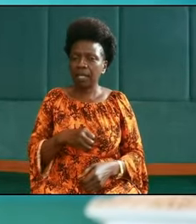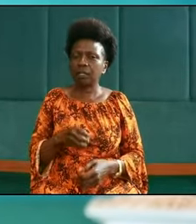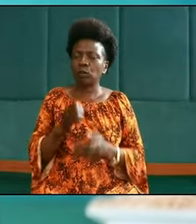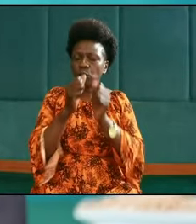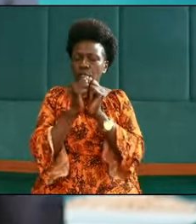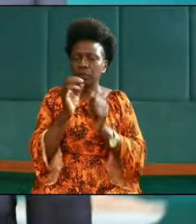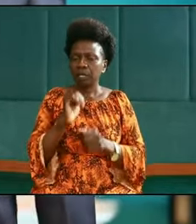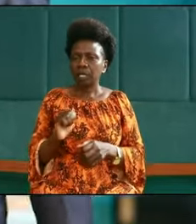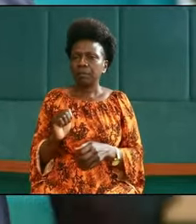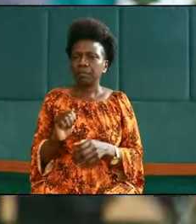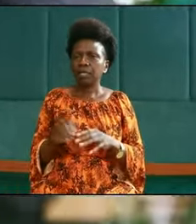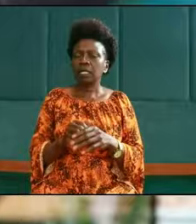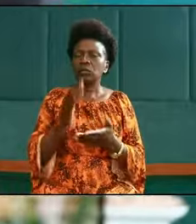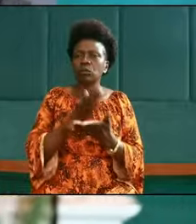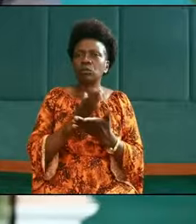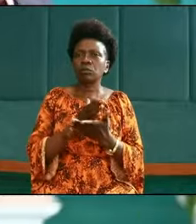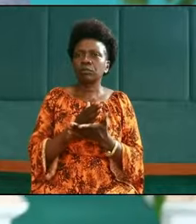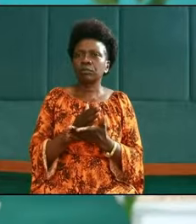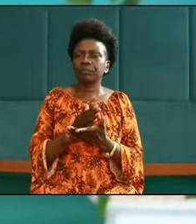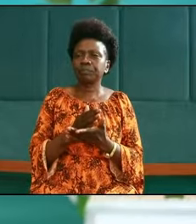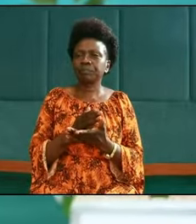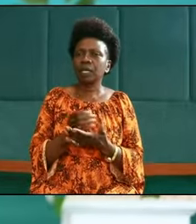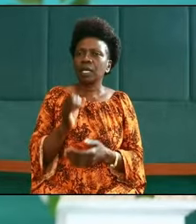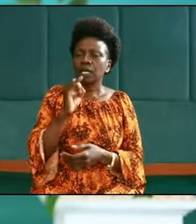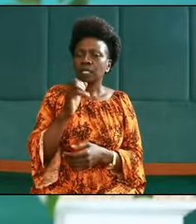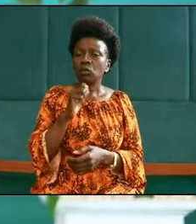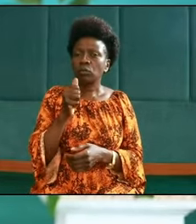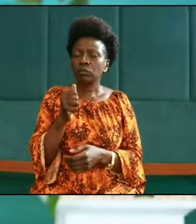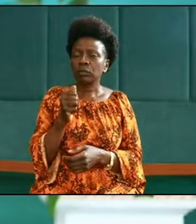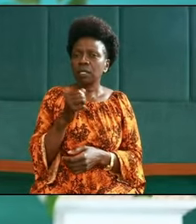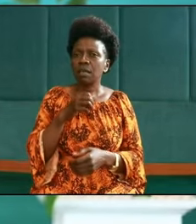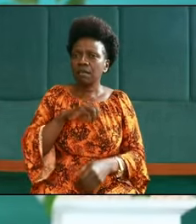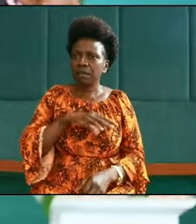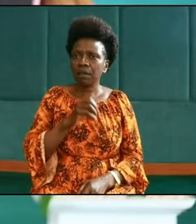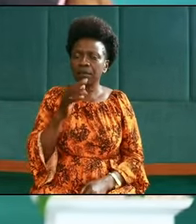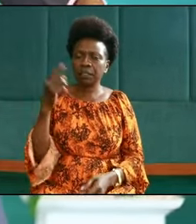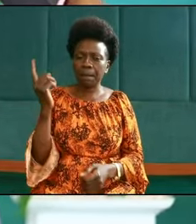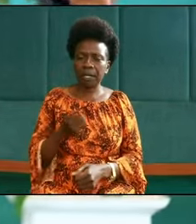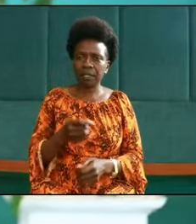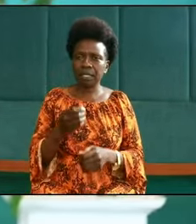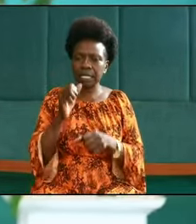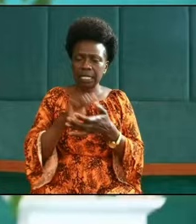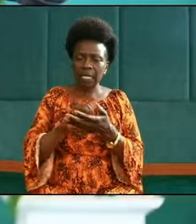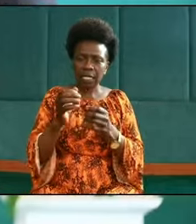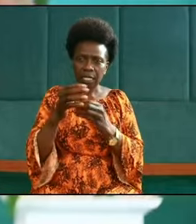spirit. It is not the fear of his punishment that